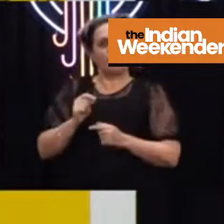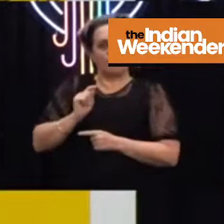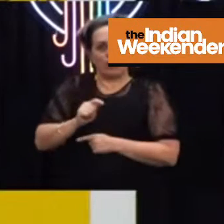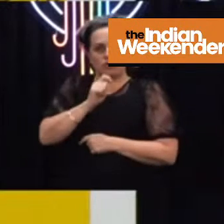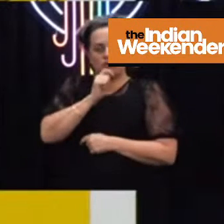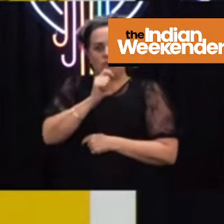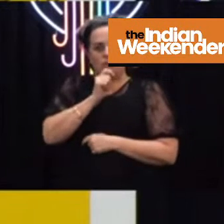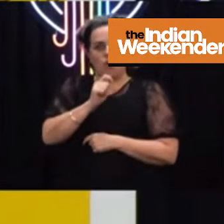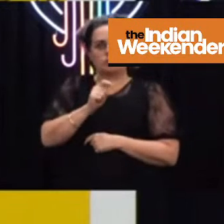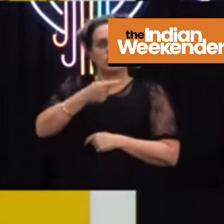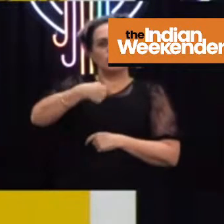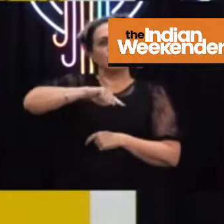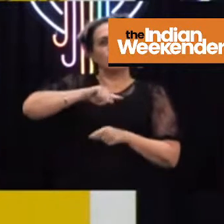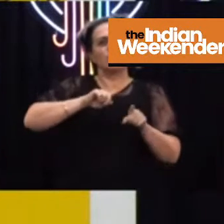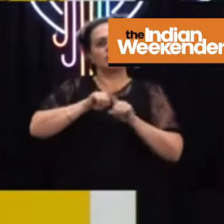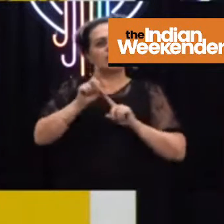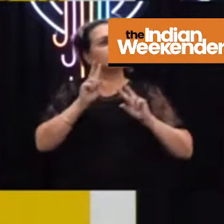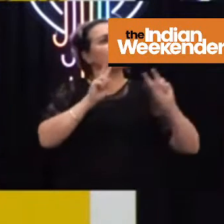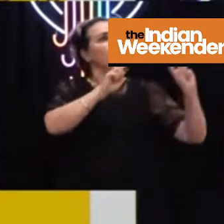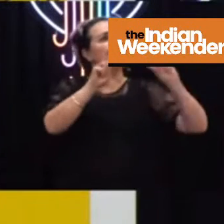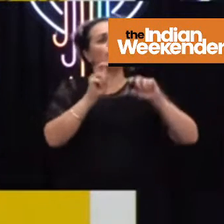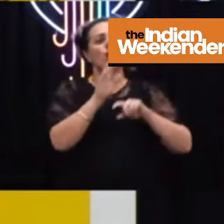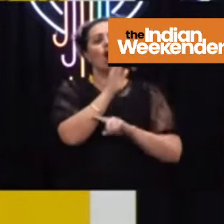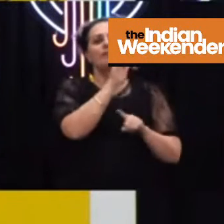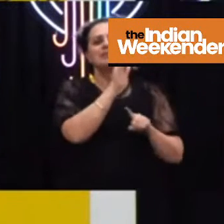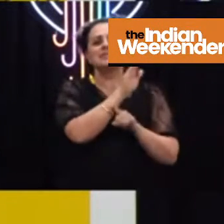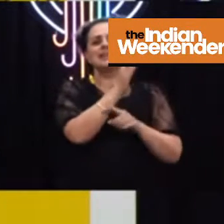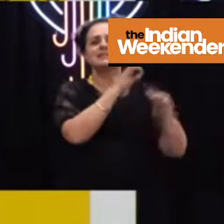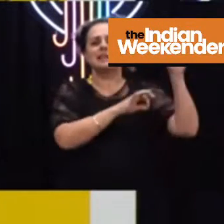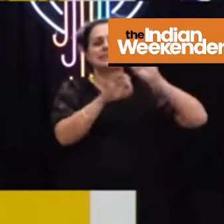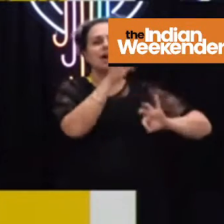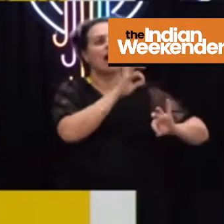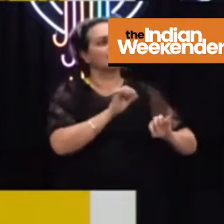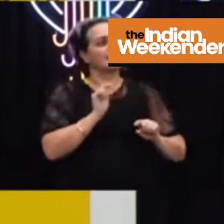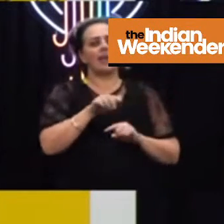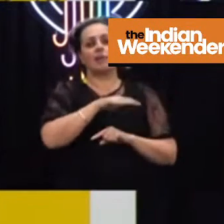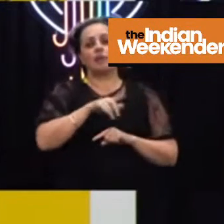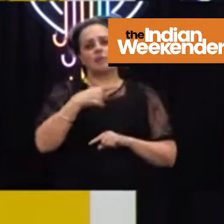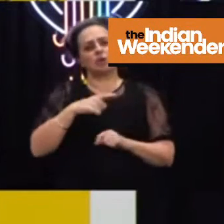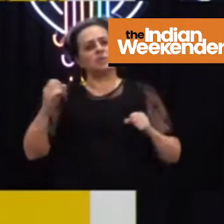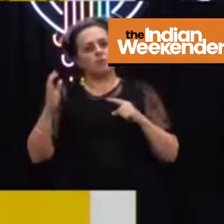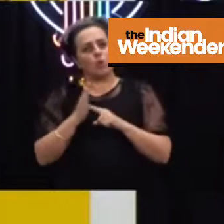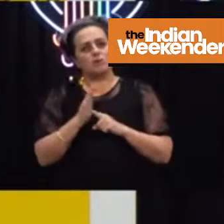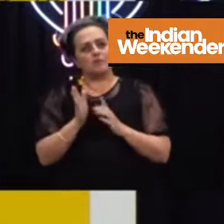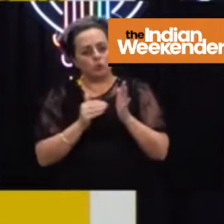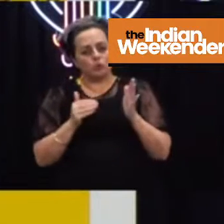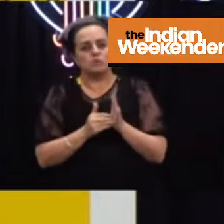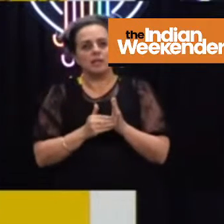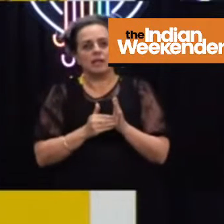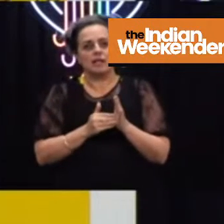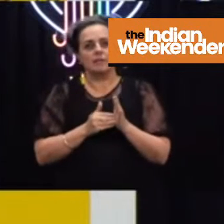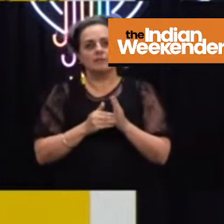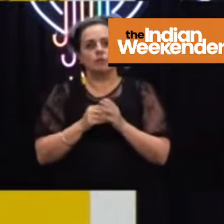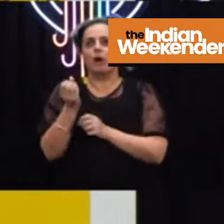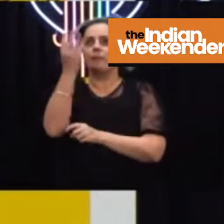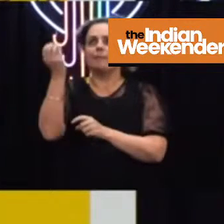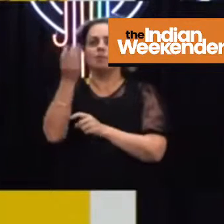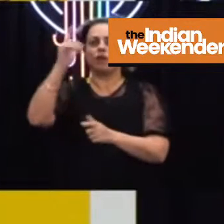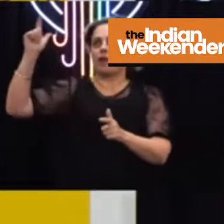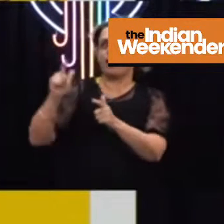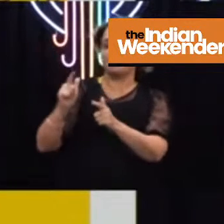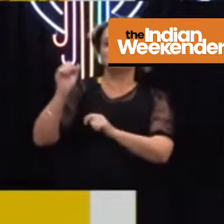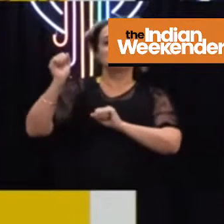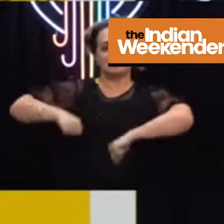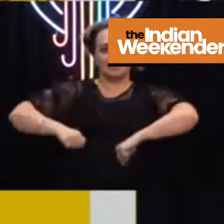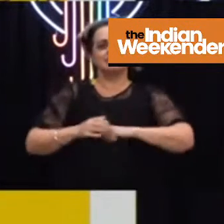really lean into the international science in this space. Because it's important to us and it's important that we do our bit. And the second point I'd make is, of course, we do